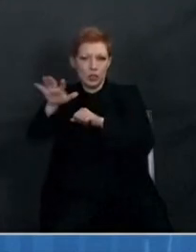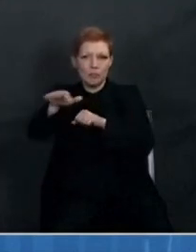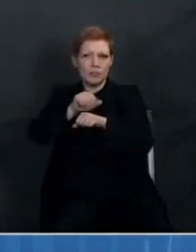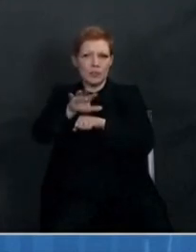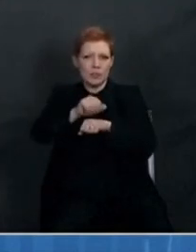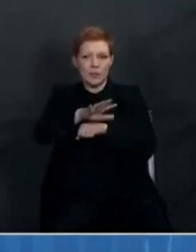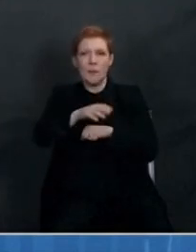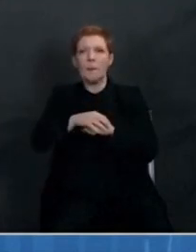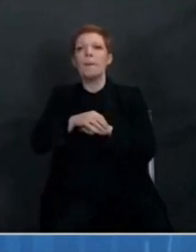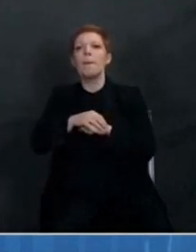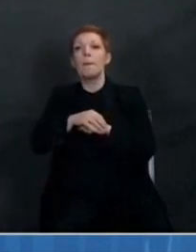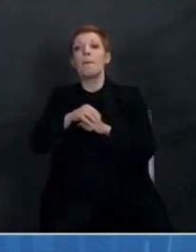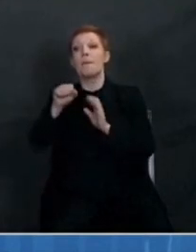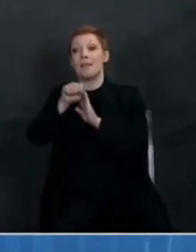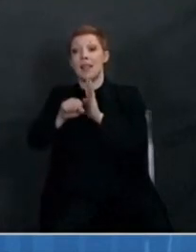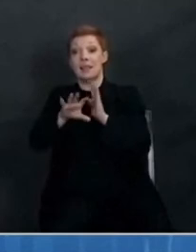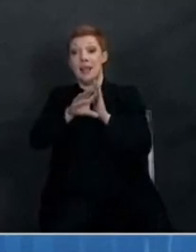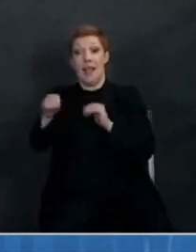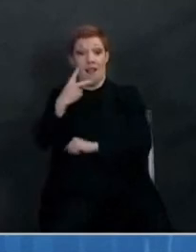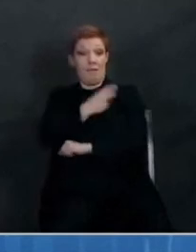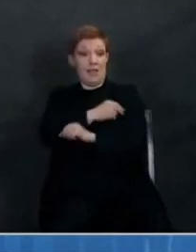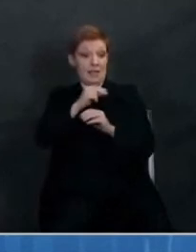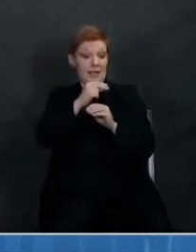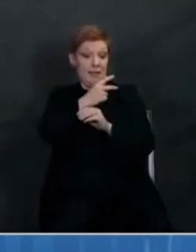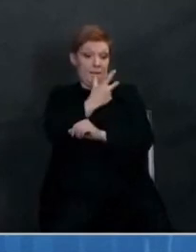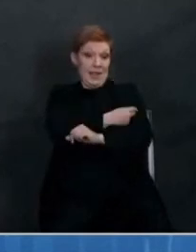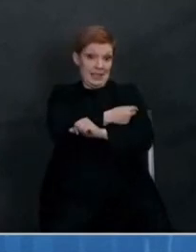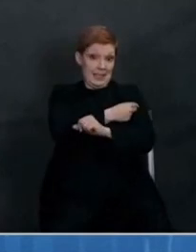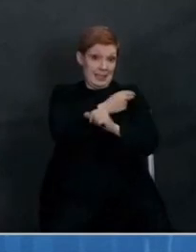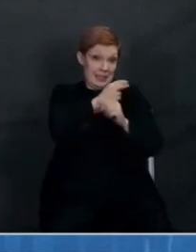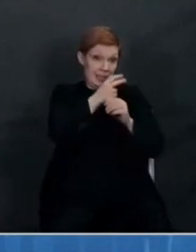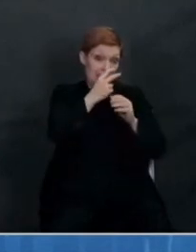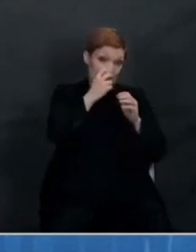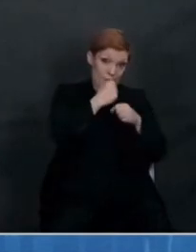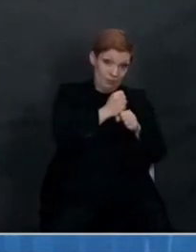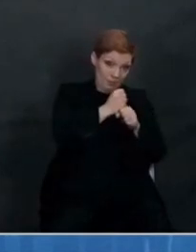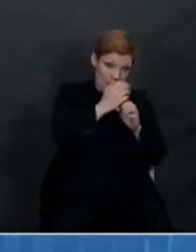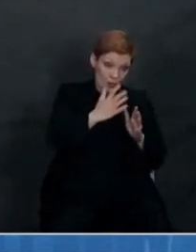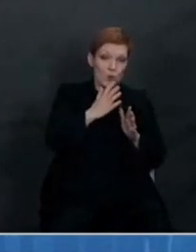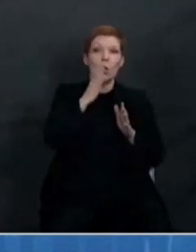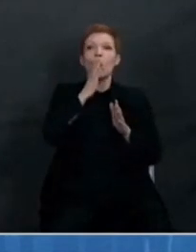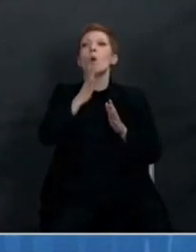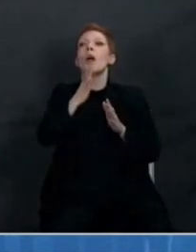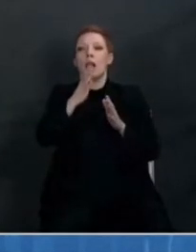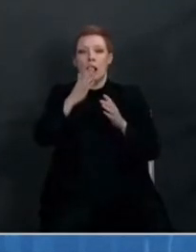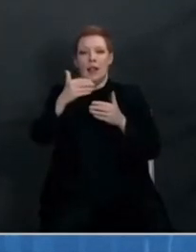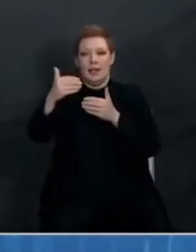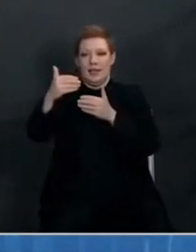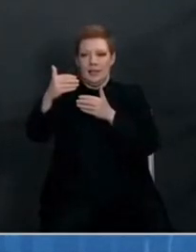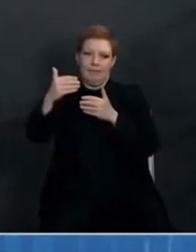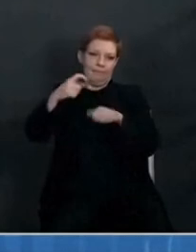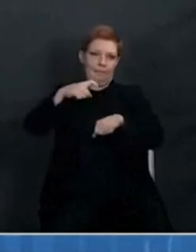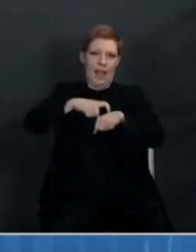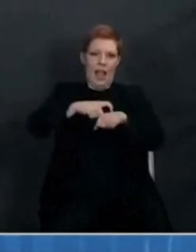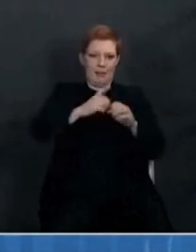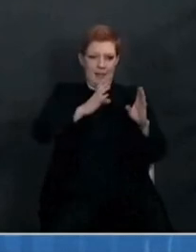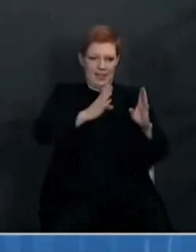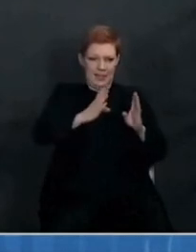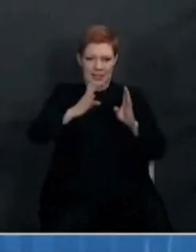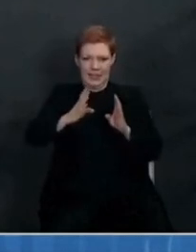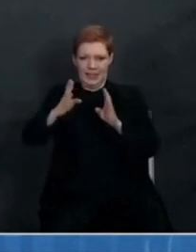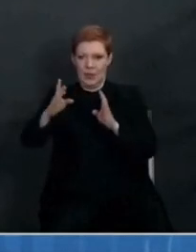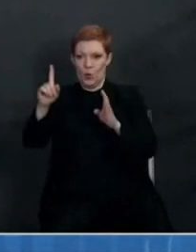vaccine providers will more rapidly use their allotment of first doses to vaccinate as many people as quickly and